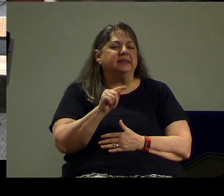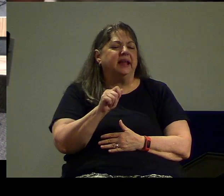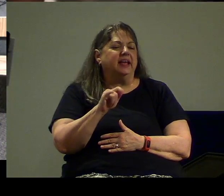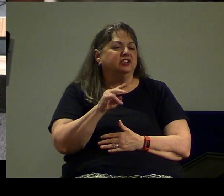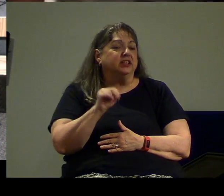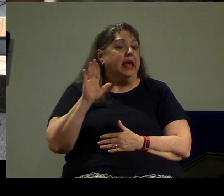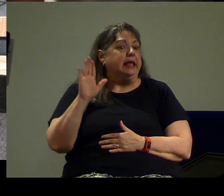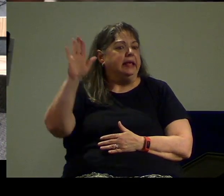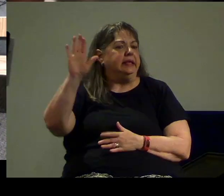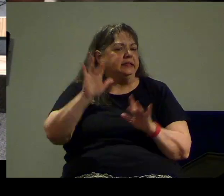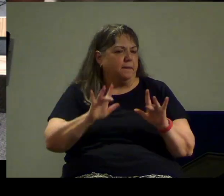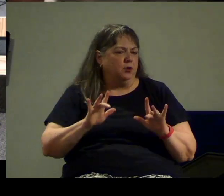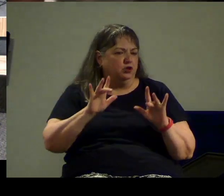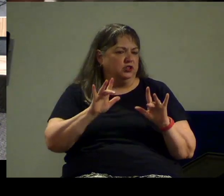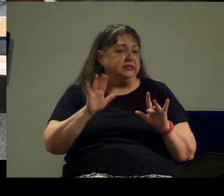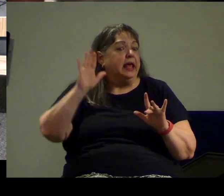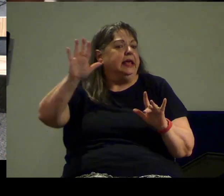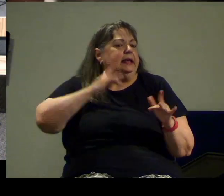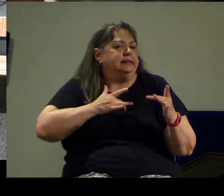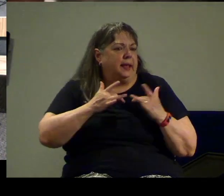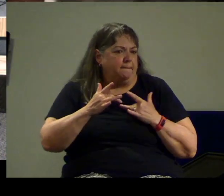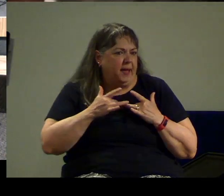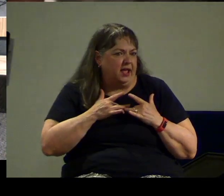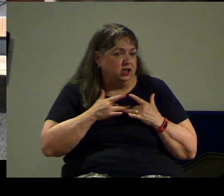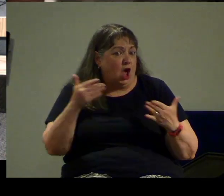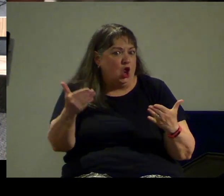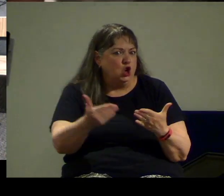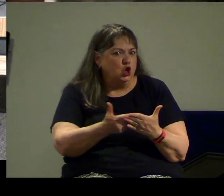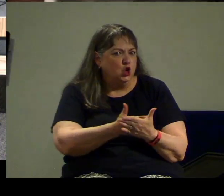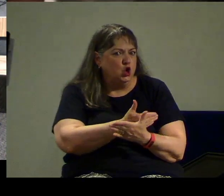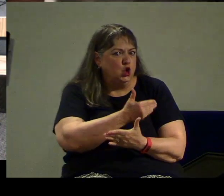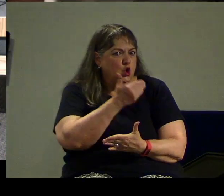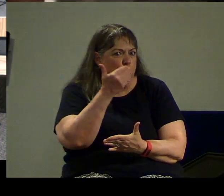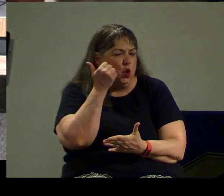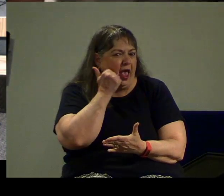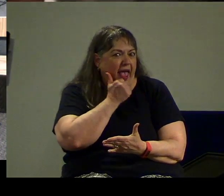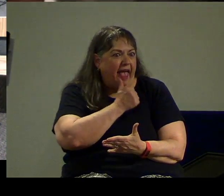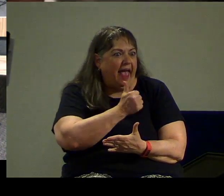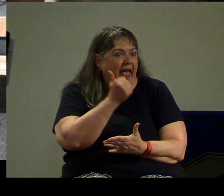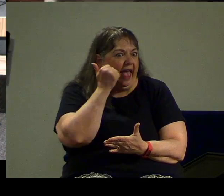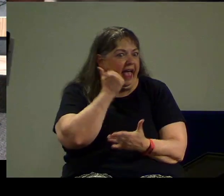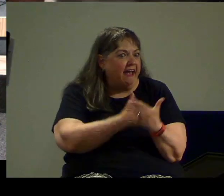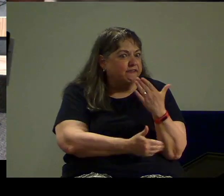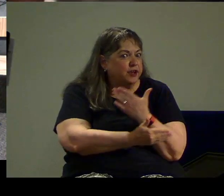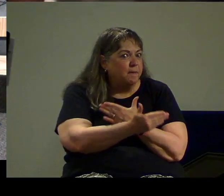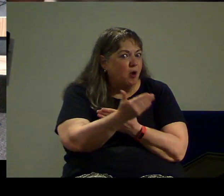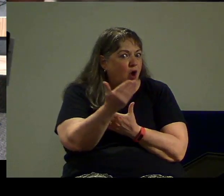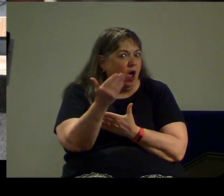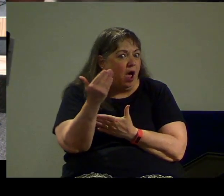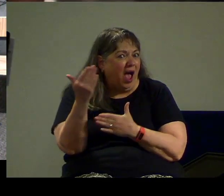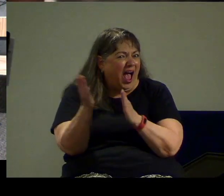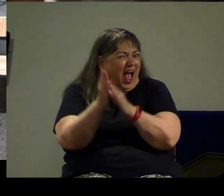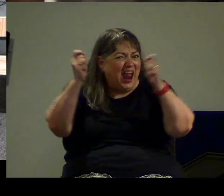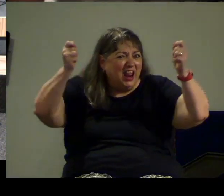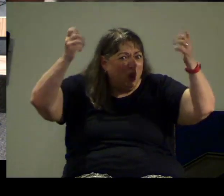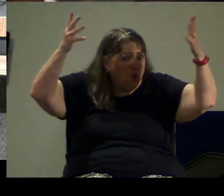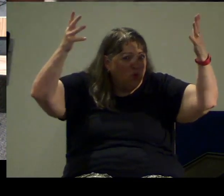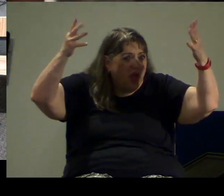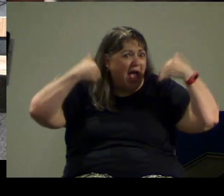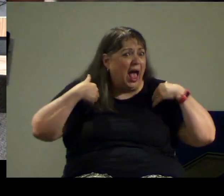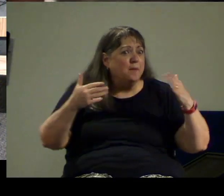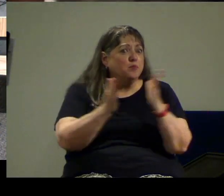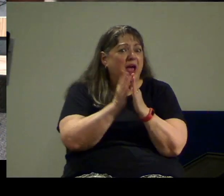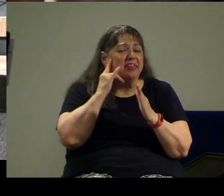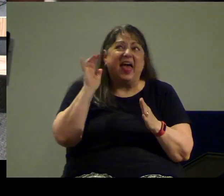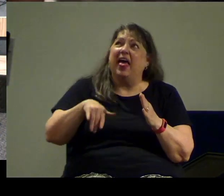mercies, his compassions are new upon us every morning. Hallelujah. I pray that